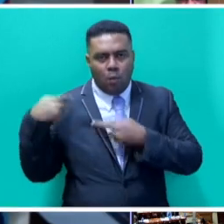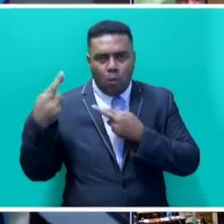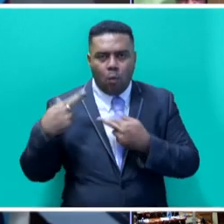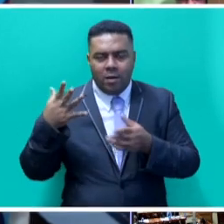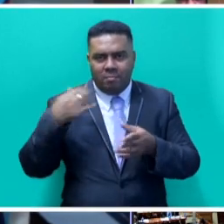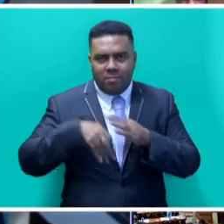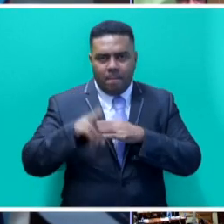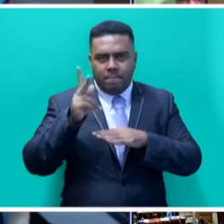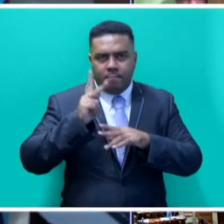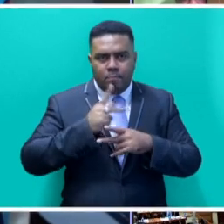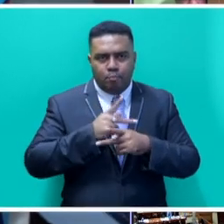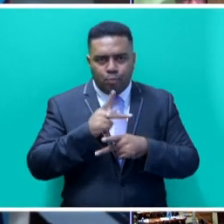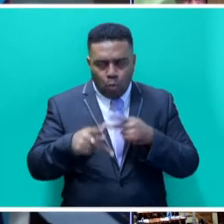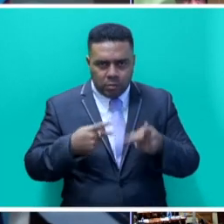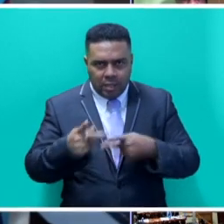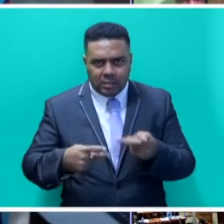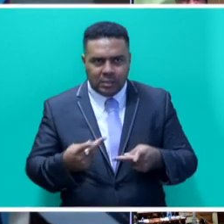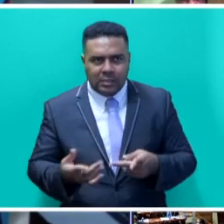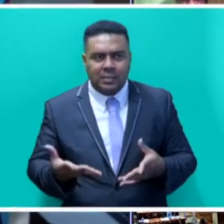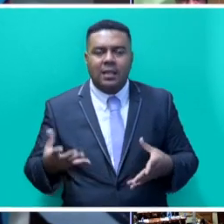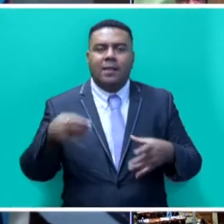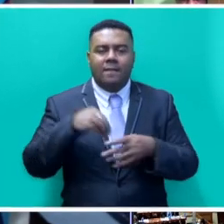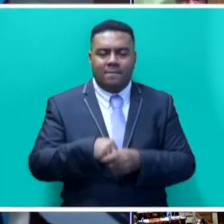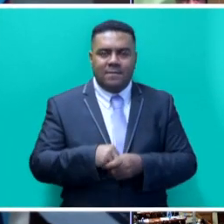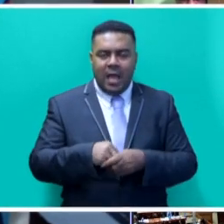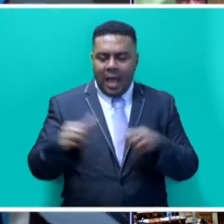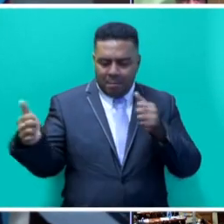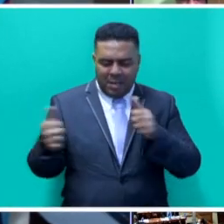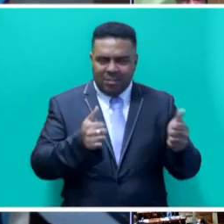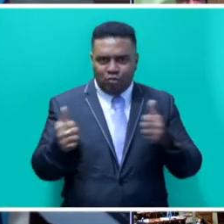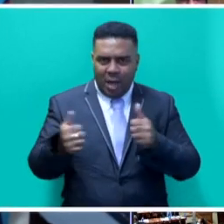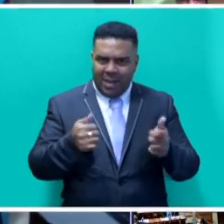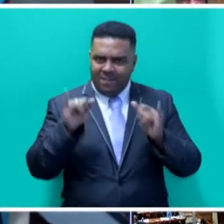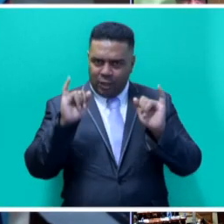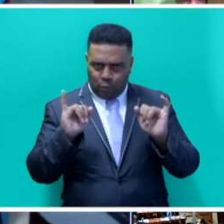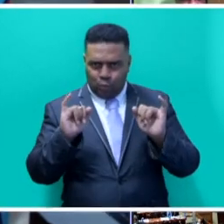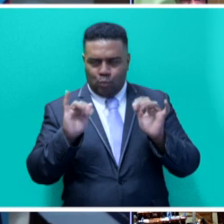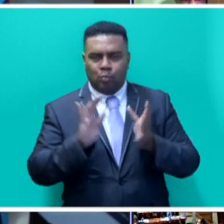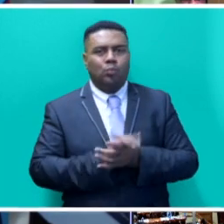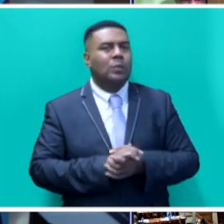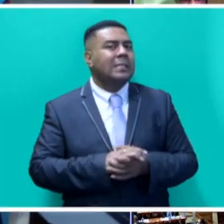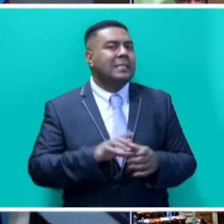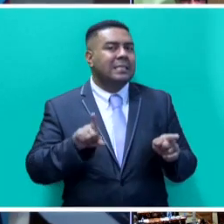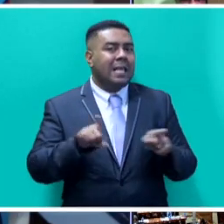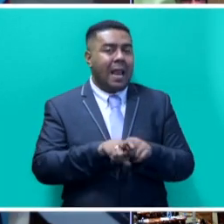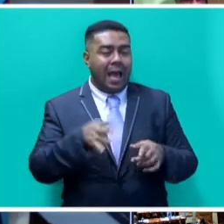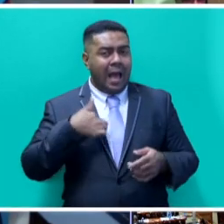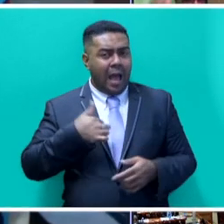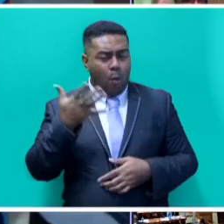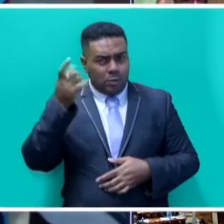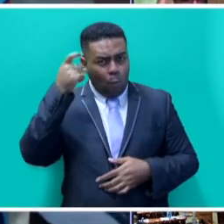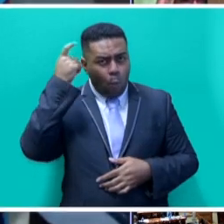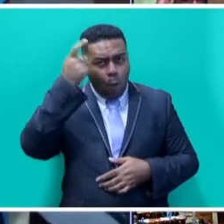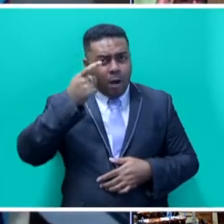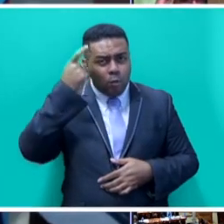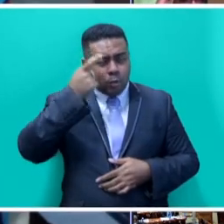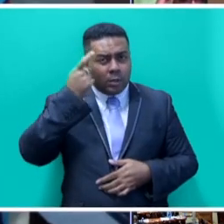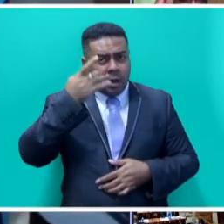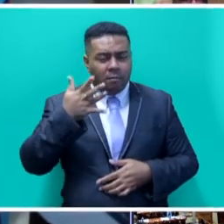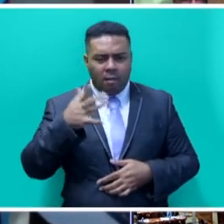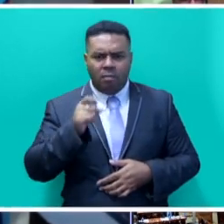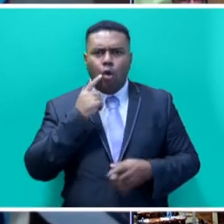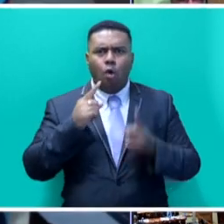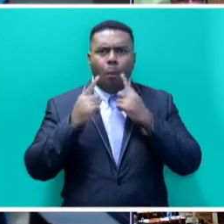process. It is an administrative matter. And I was worried, Mr. Speaker, of the